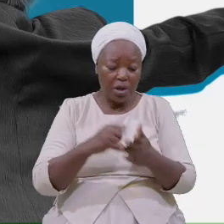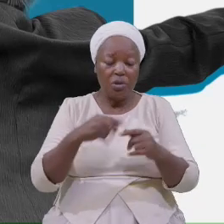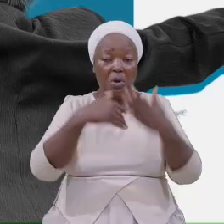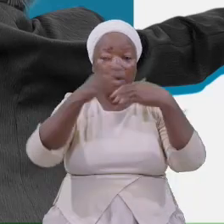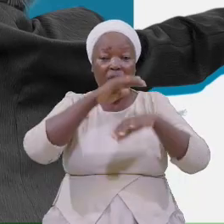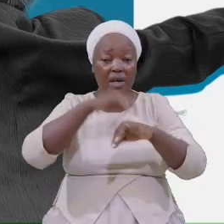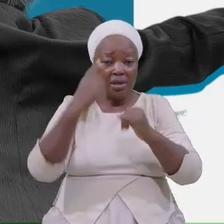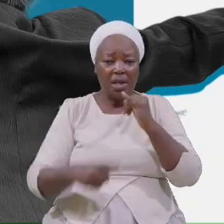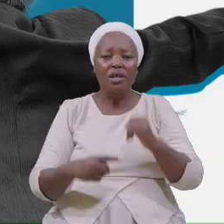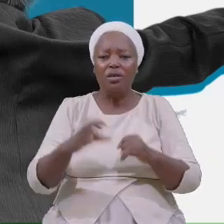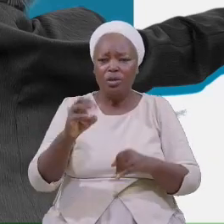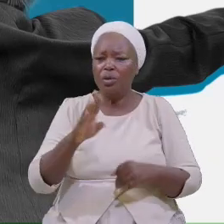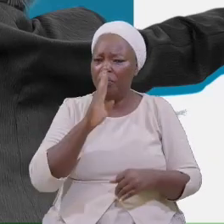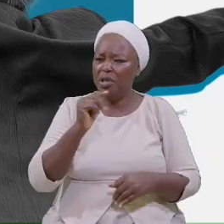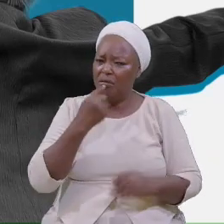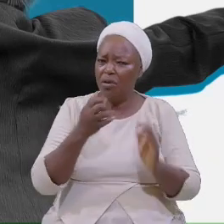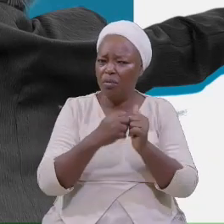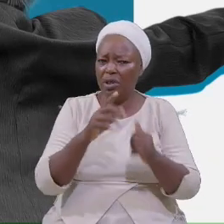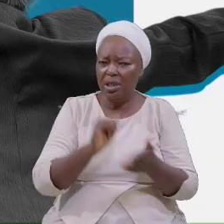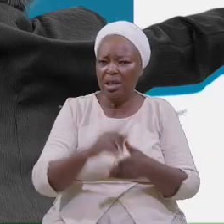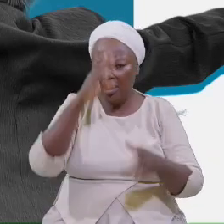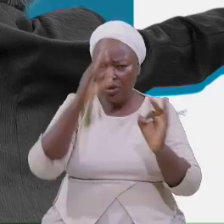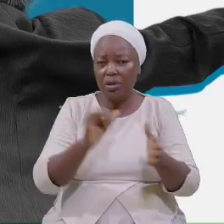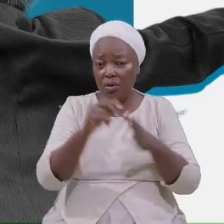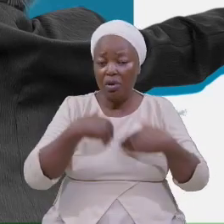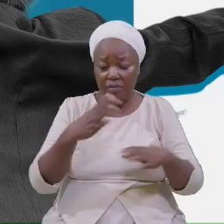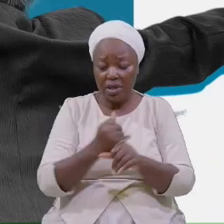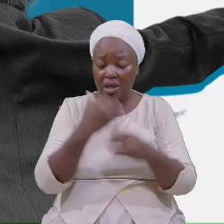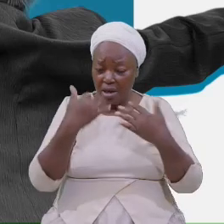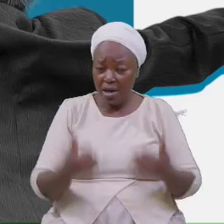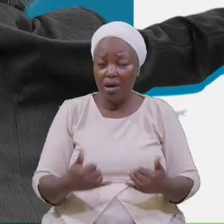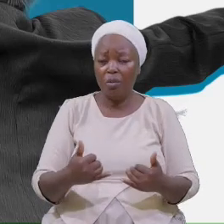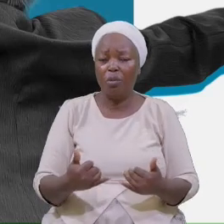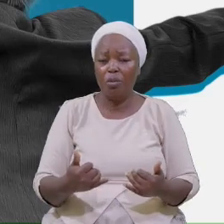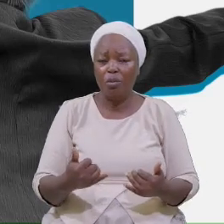So be serious with the decision you have taken now.